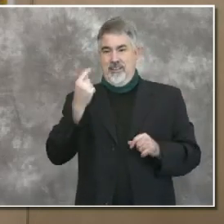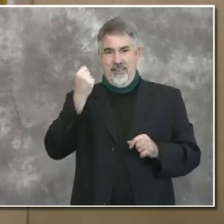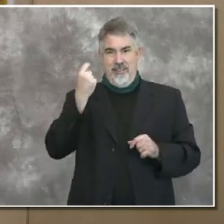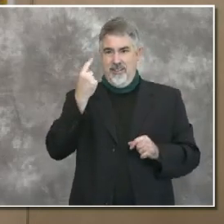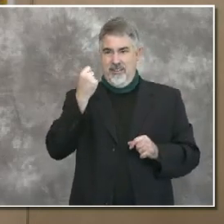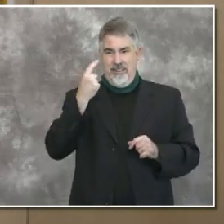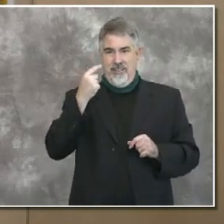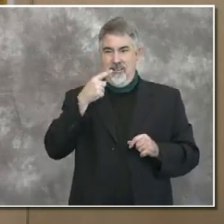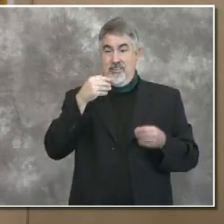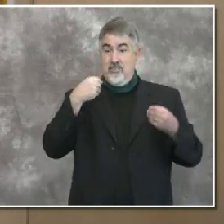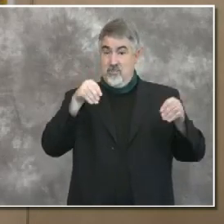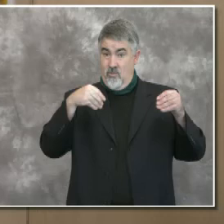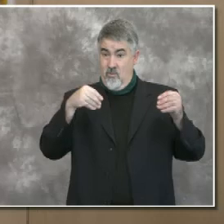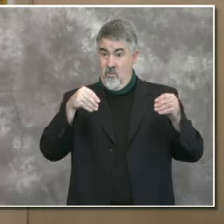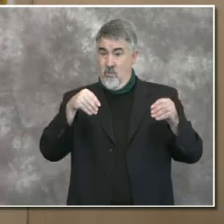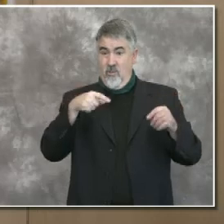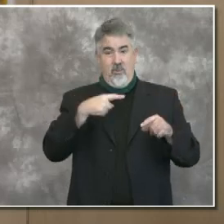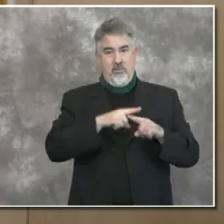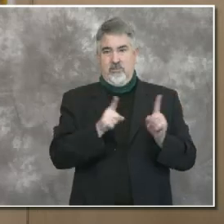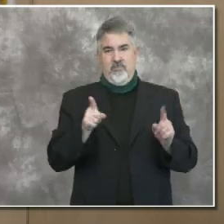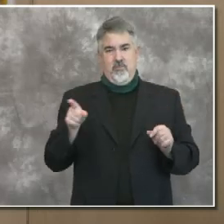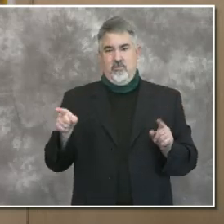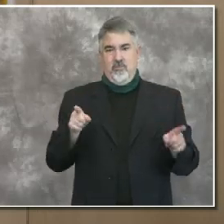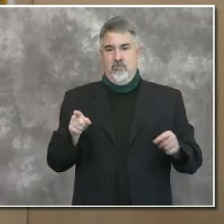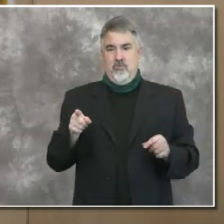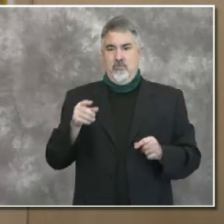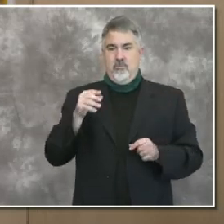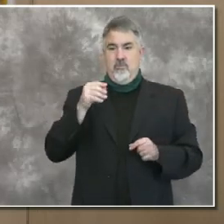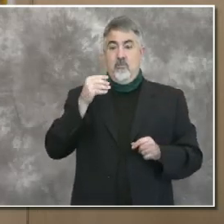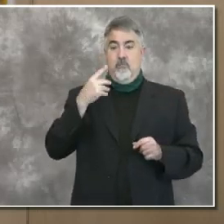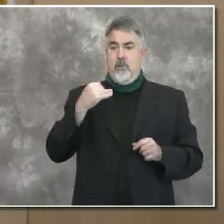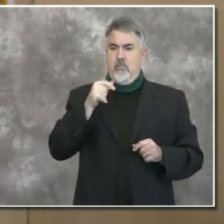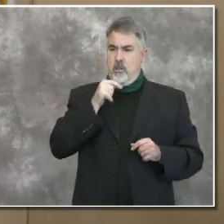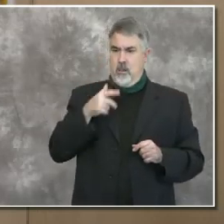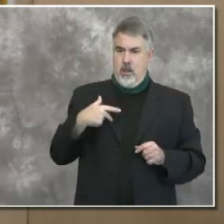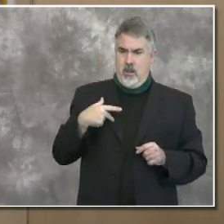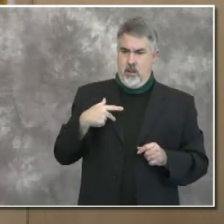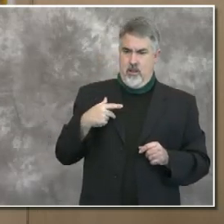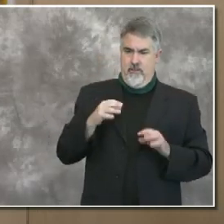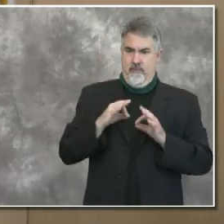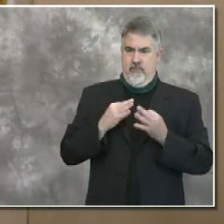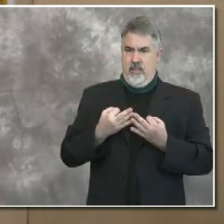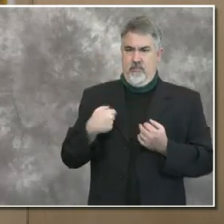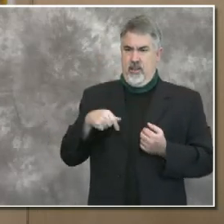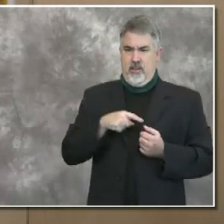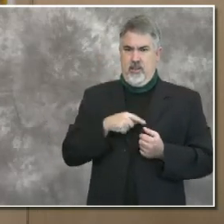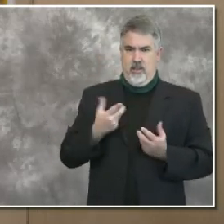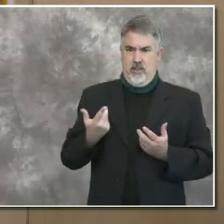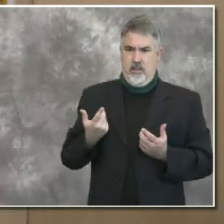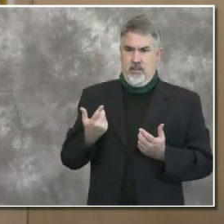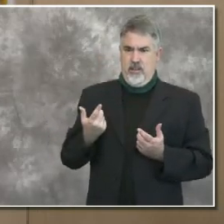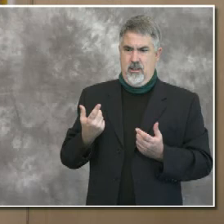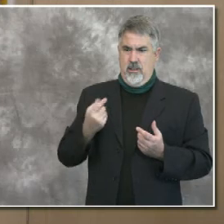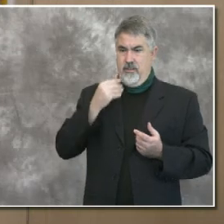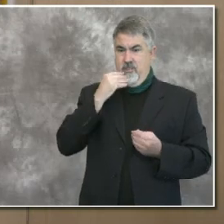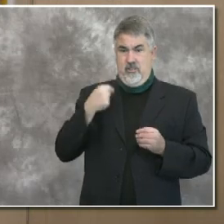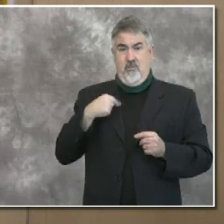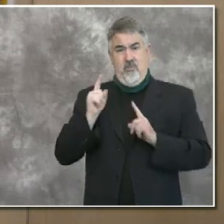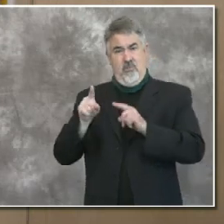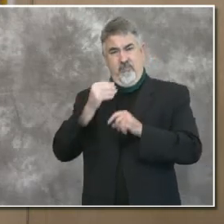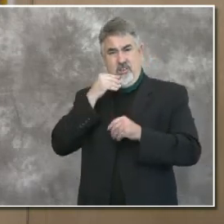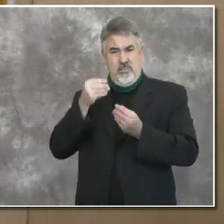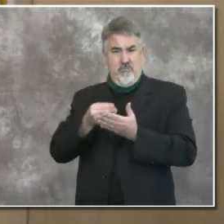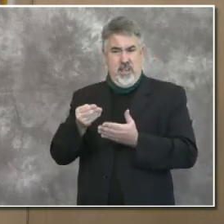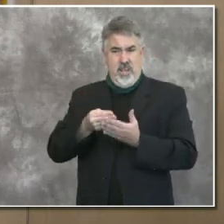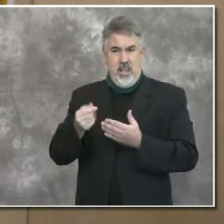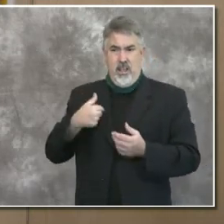stores, if people are not family units, and I go to the grocery store quite often myself, people are